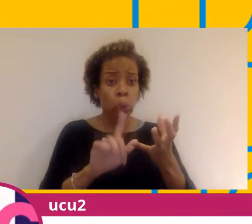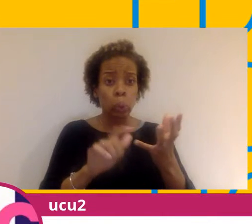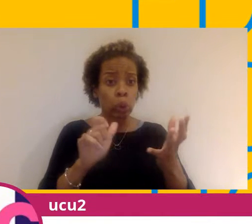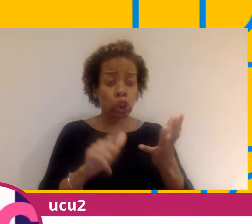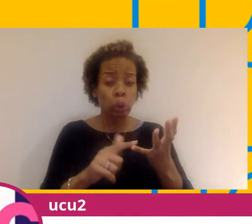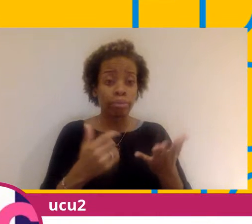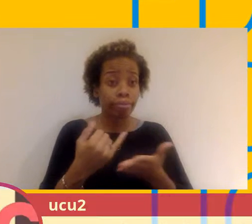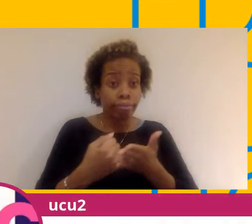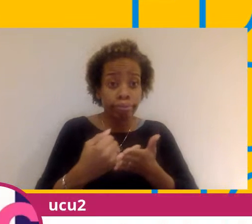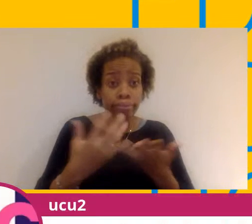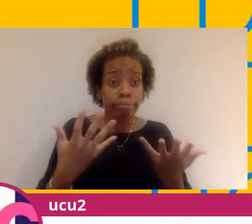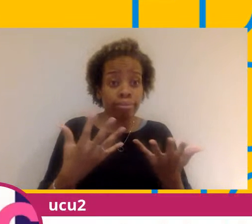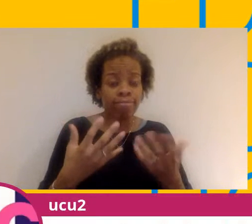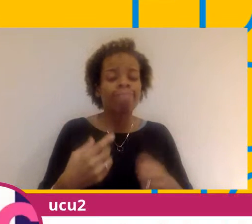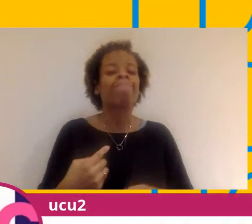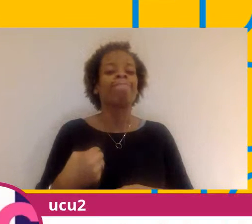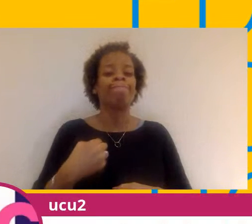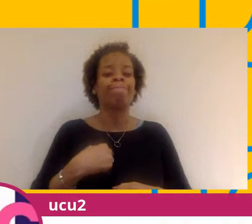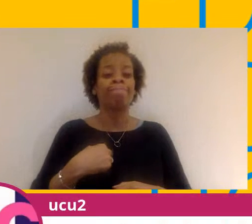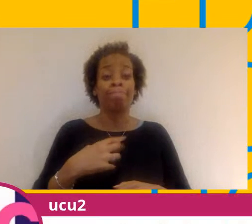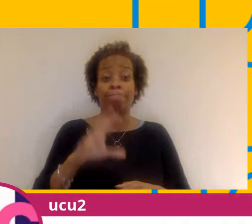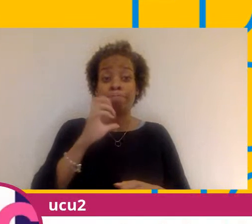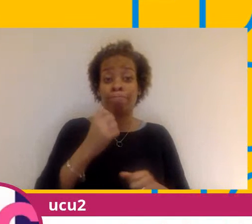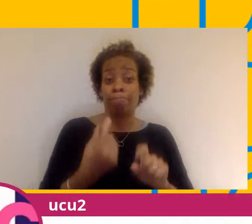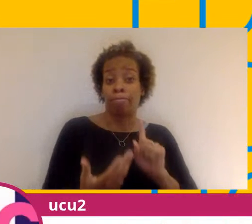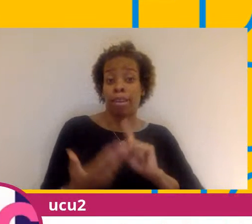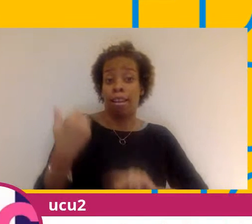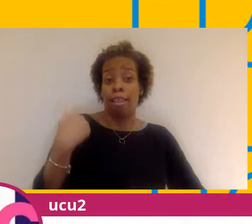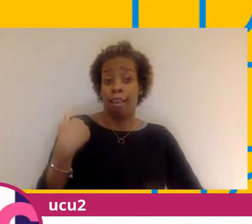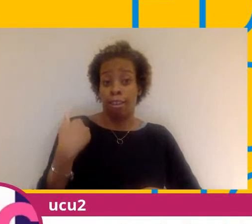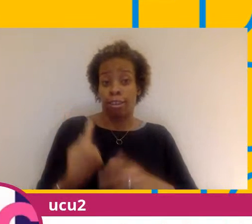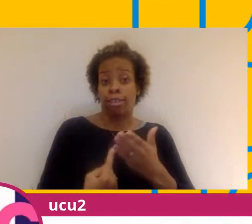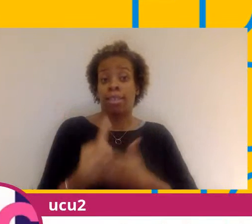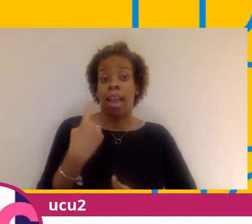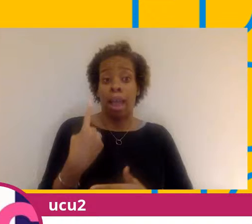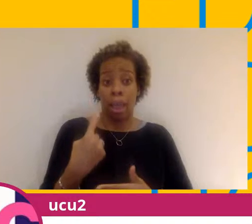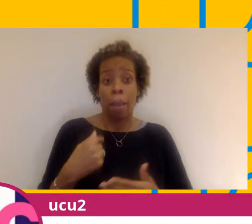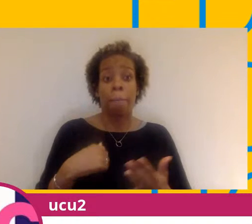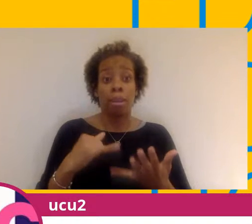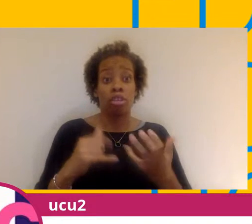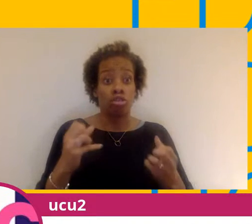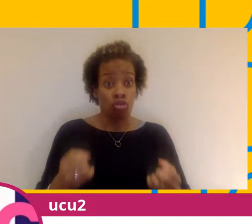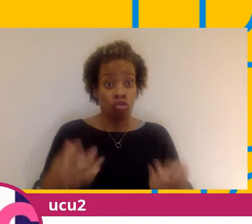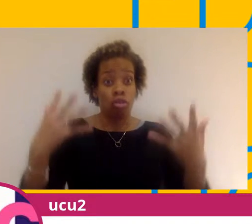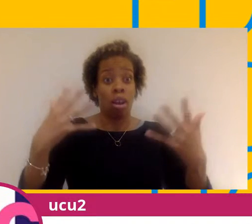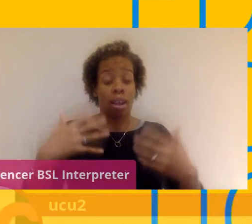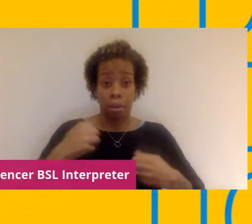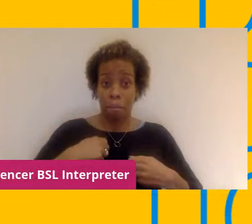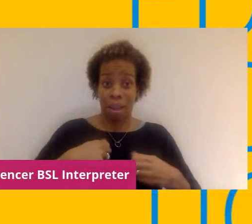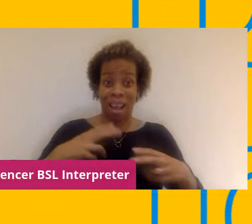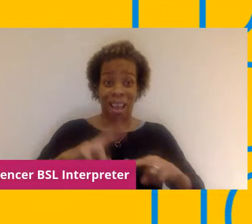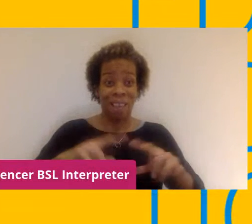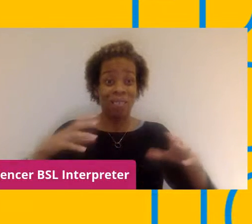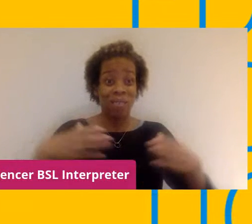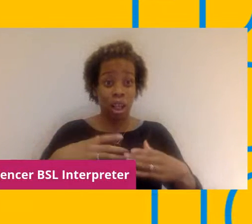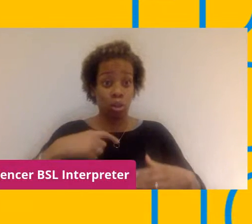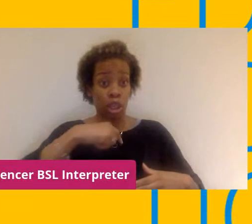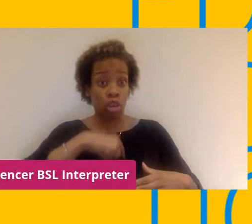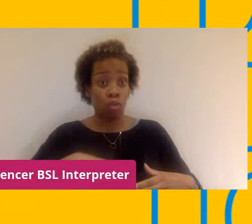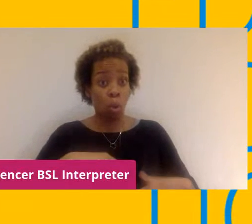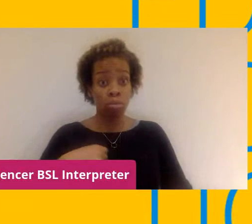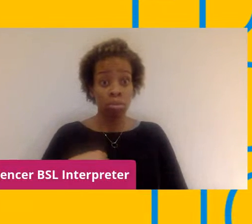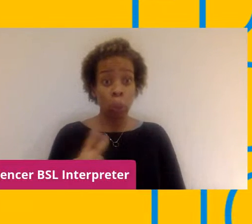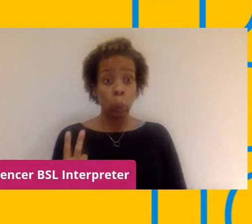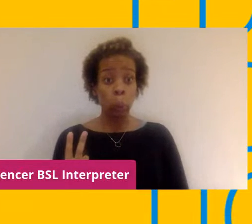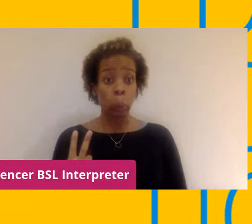of 2 members last time we were on strike in my faculty role, and we're now